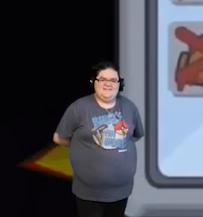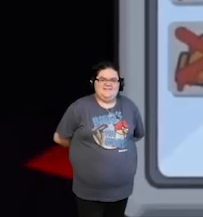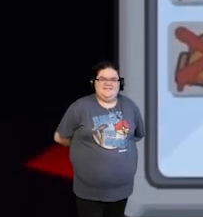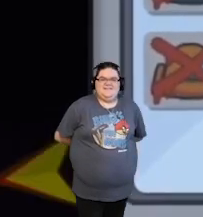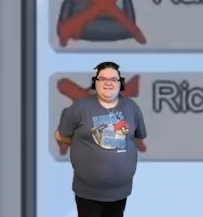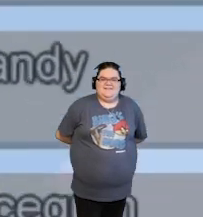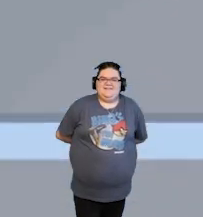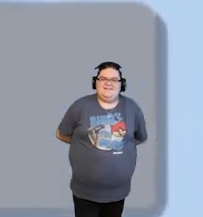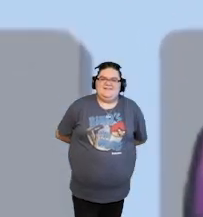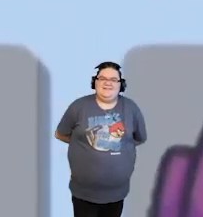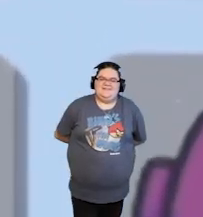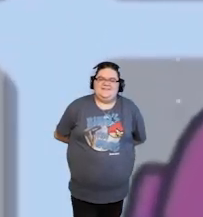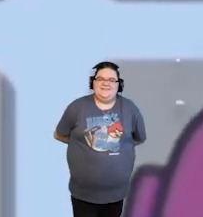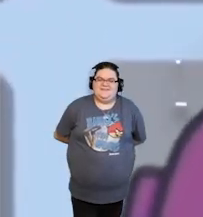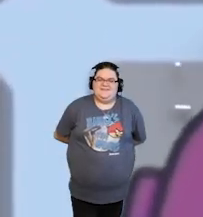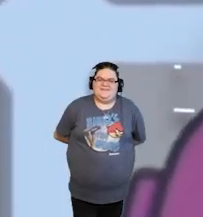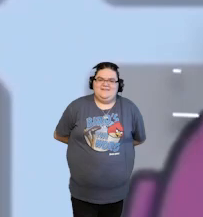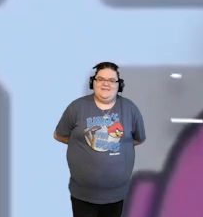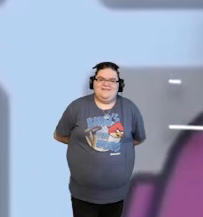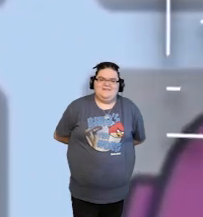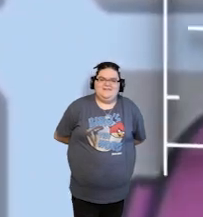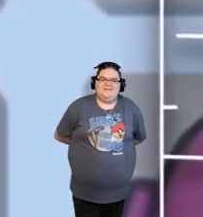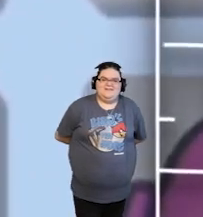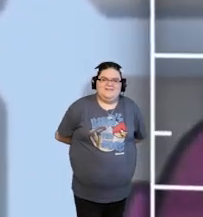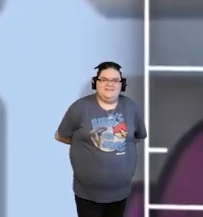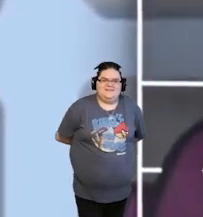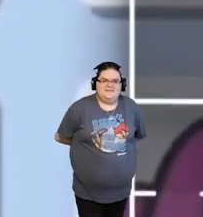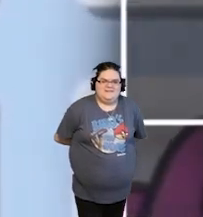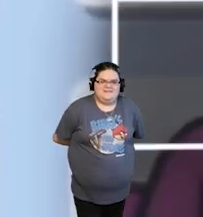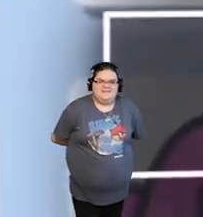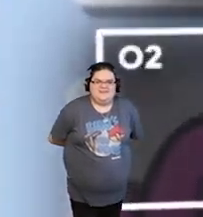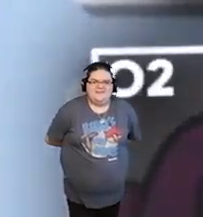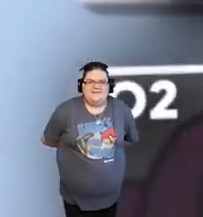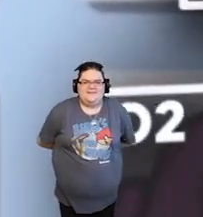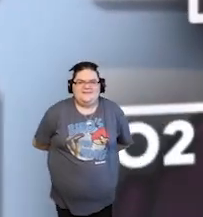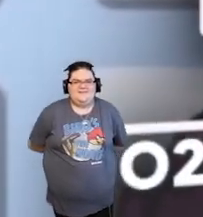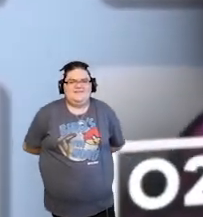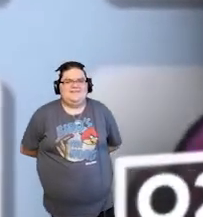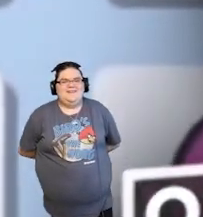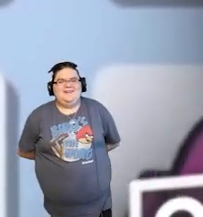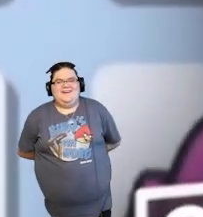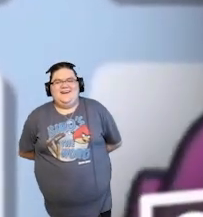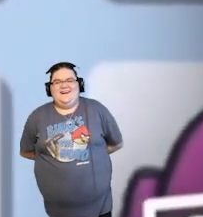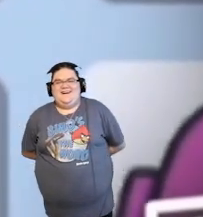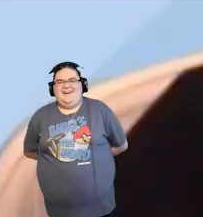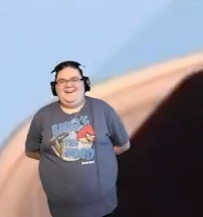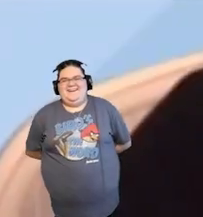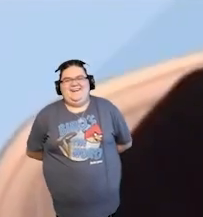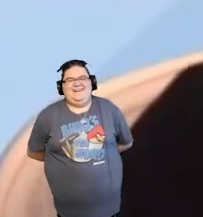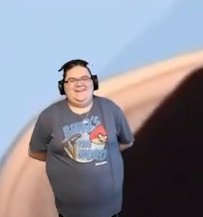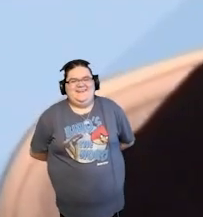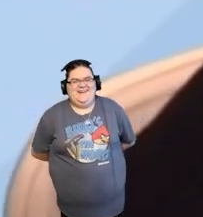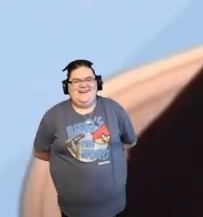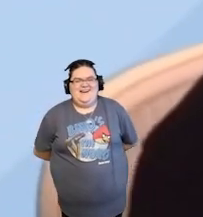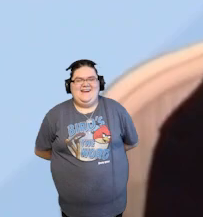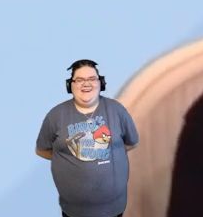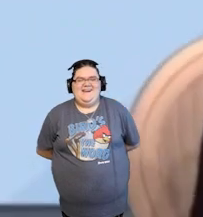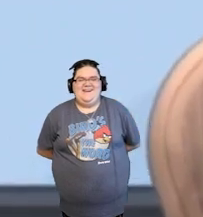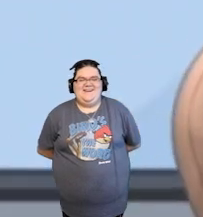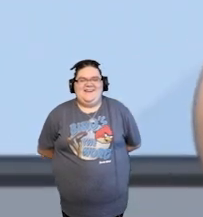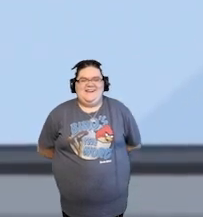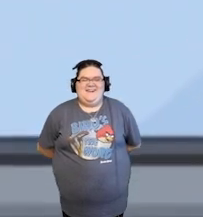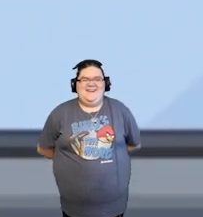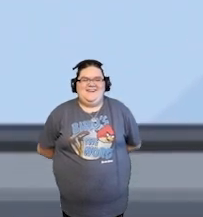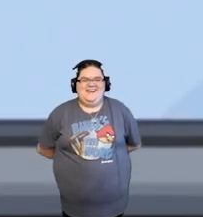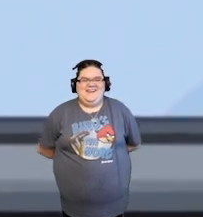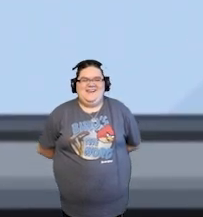Where is the body? I honestly was so fucking lazy to do tasks because I'm so tired. I was like, I'll sit on cameras because we haven't done cameras at all. Ah. Oh, wow, that's amazing.